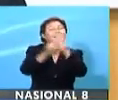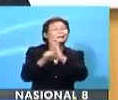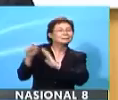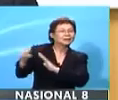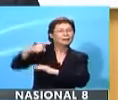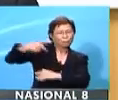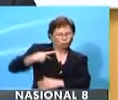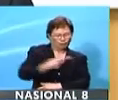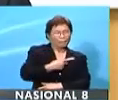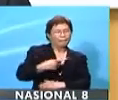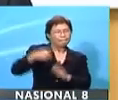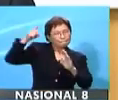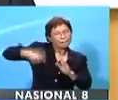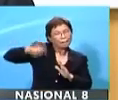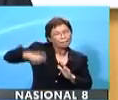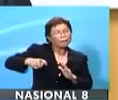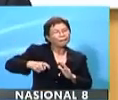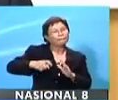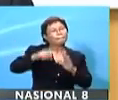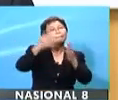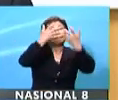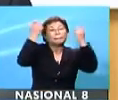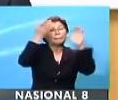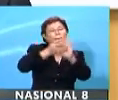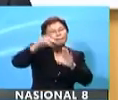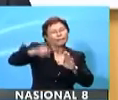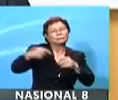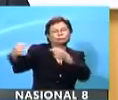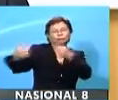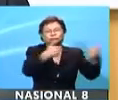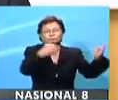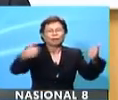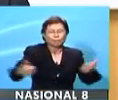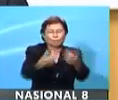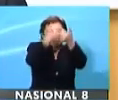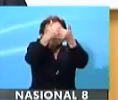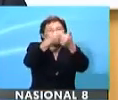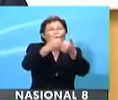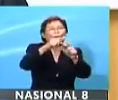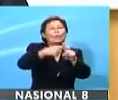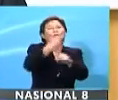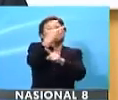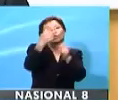one, it must be played in February with the European Tour.